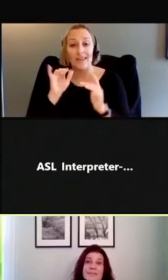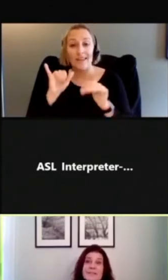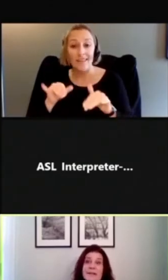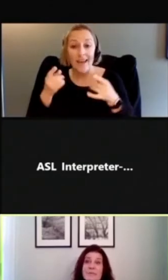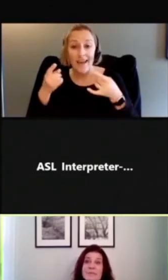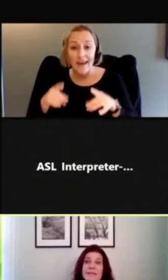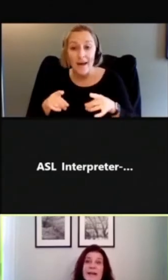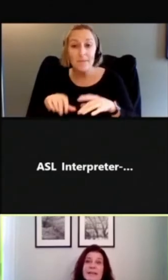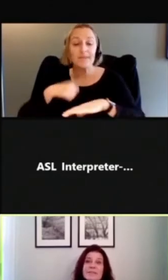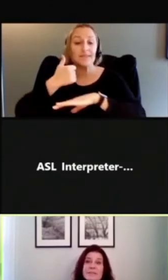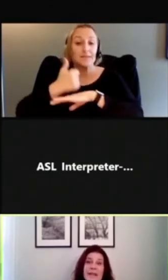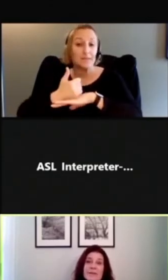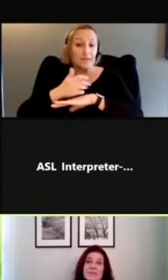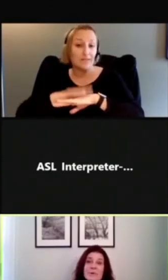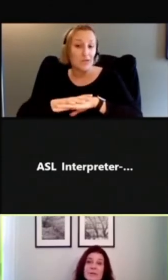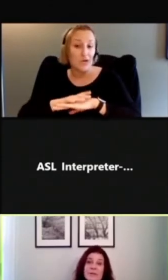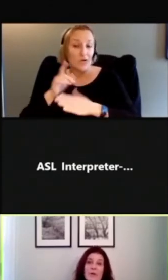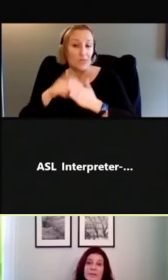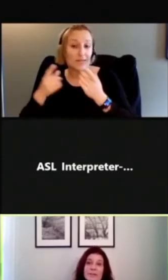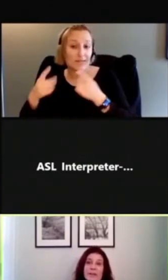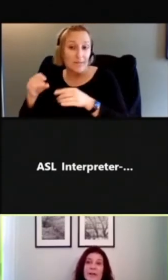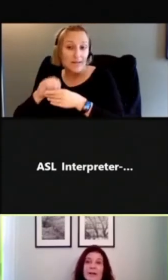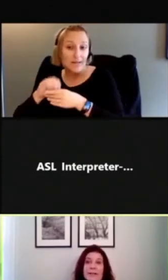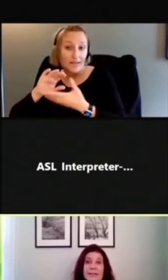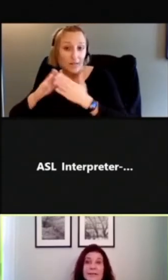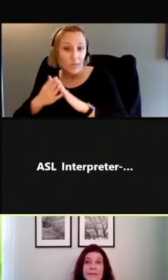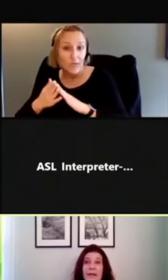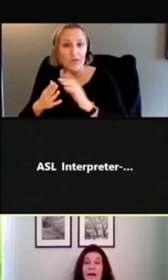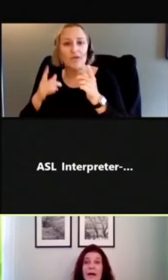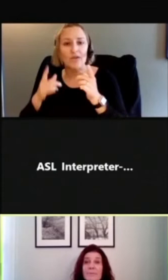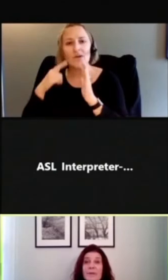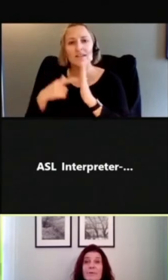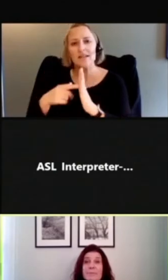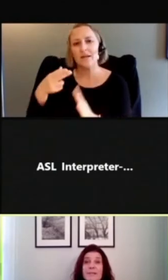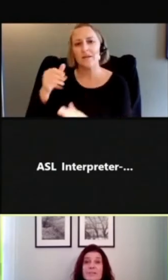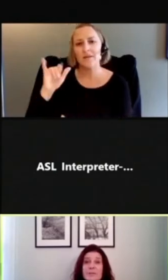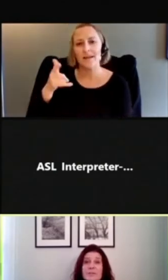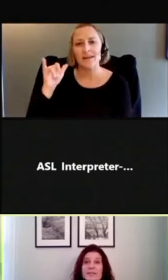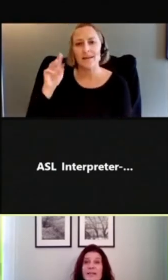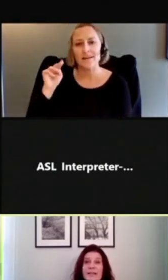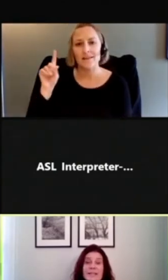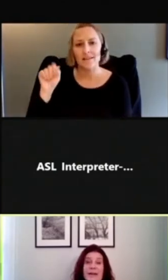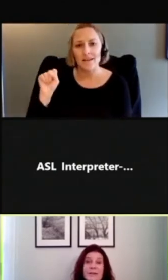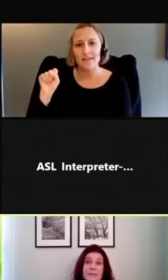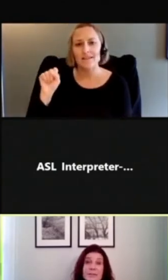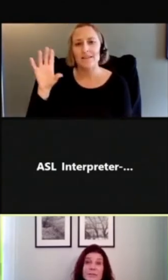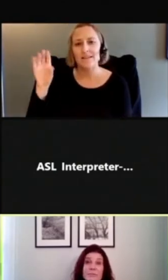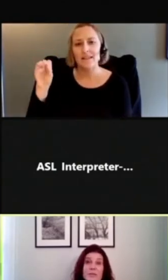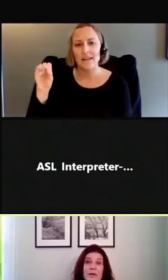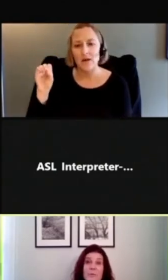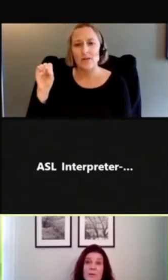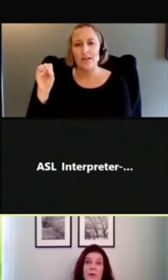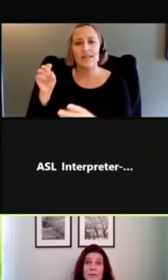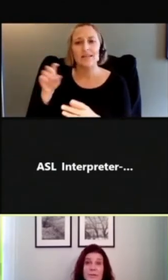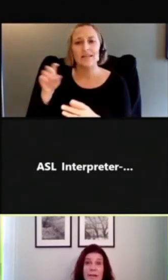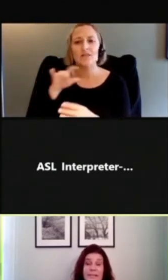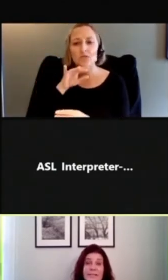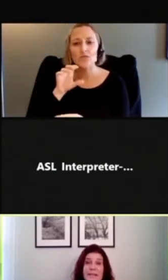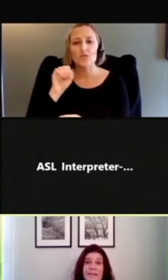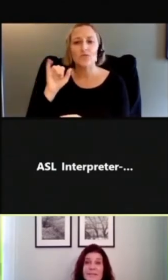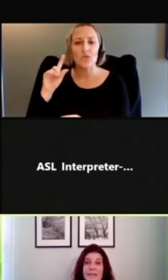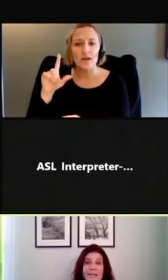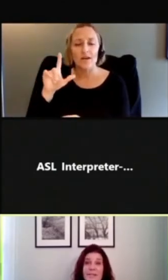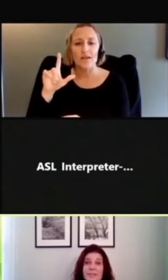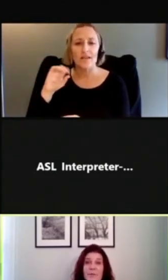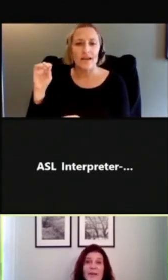For instance, you see Highlands County Soil and Water on here. There were some issues in Highlands County in terms of well water and